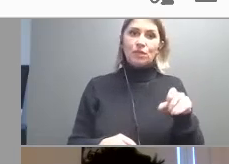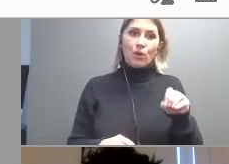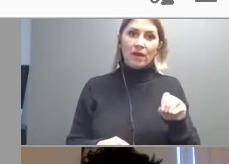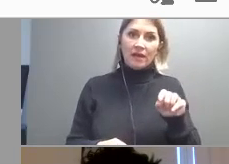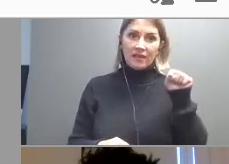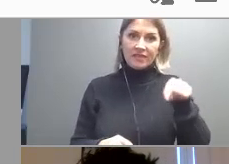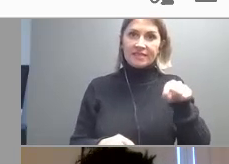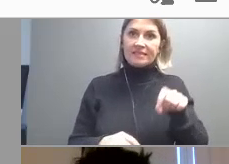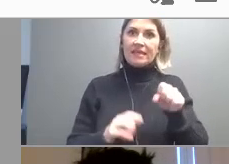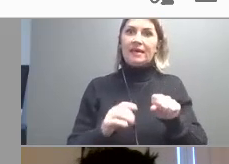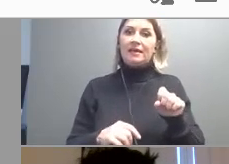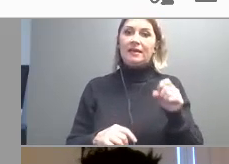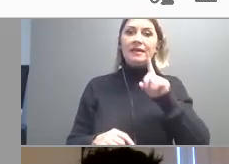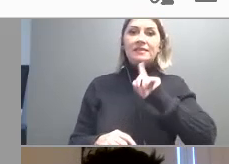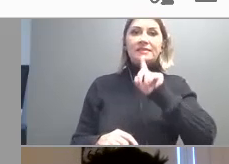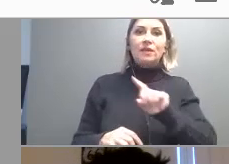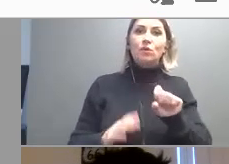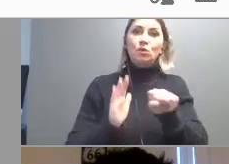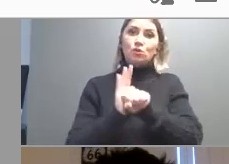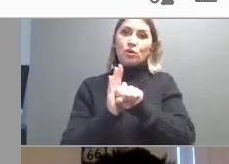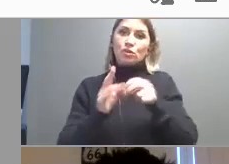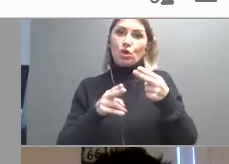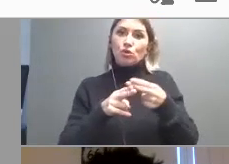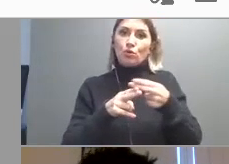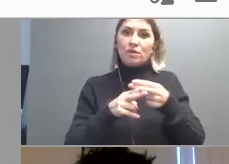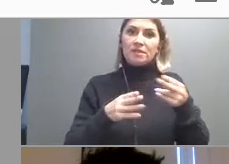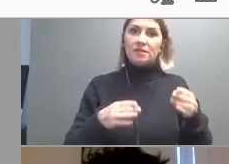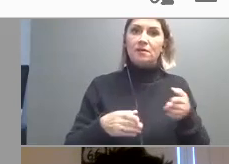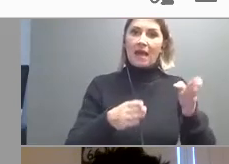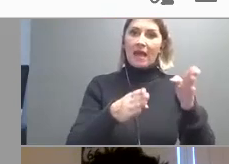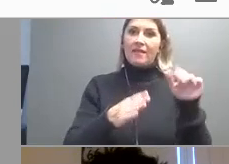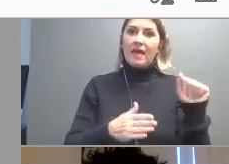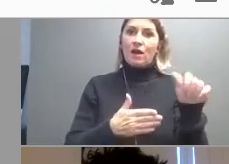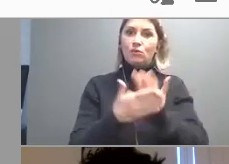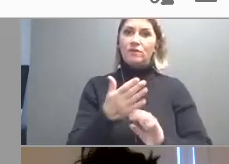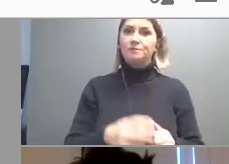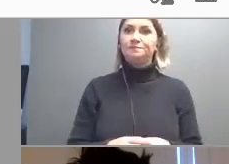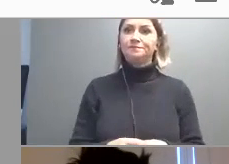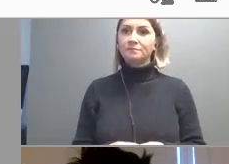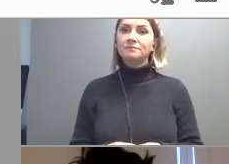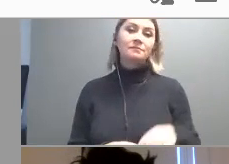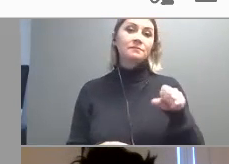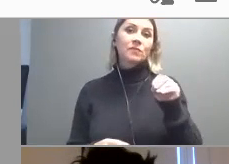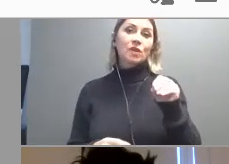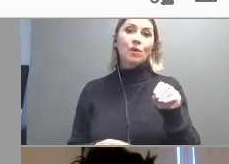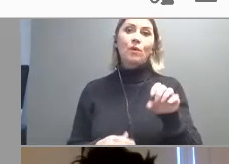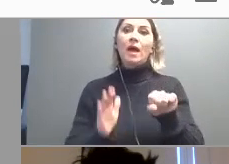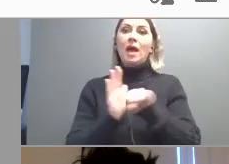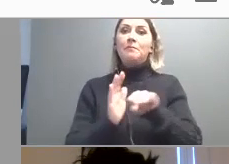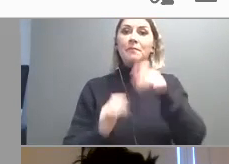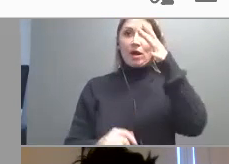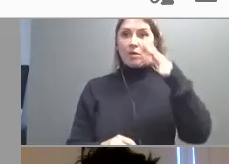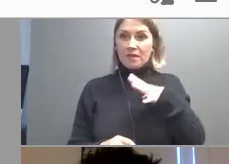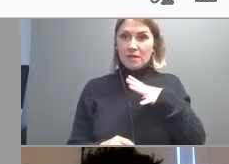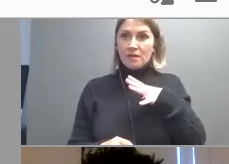source shortest path algorithm, right? Okay, so Bellman-Ford